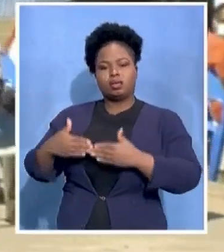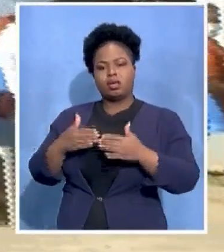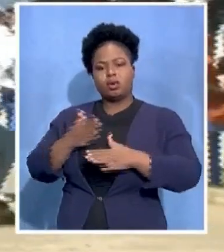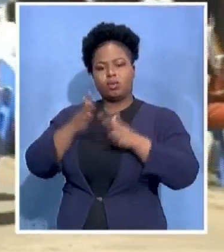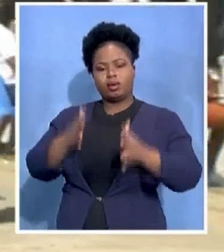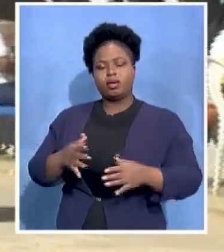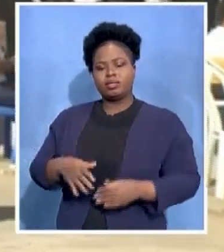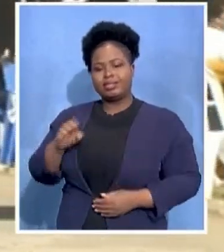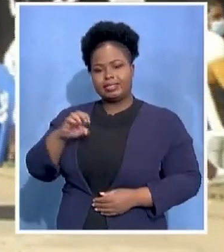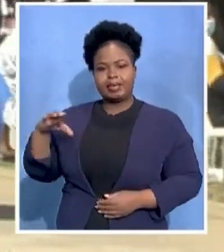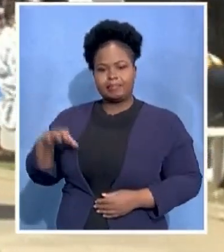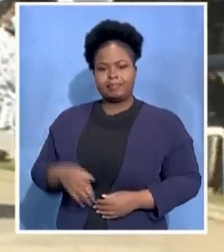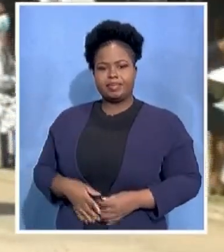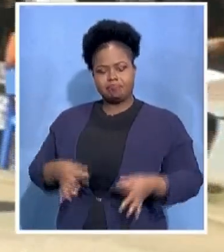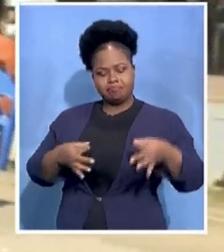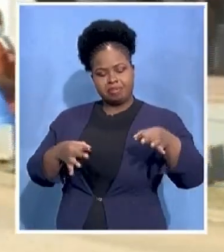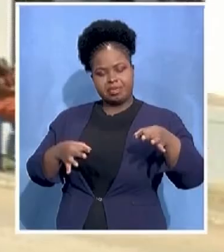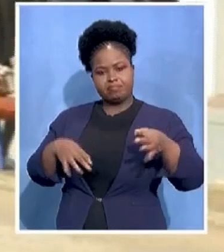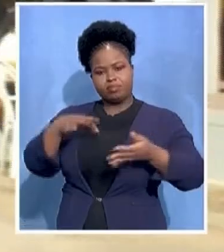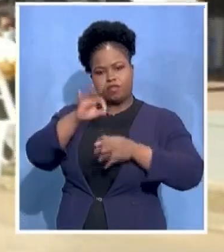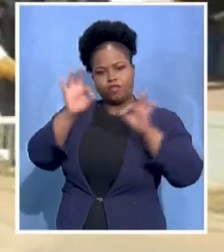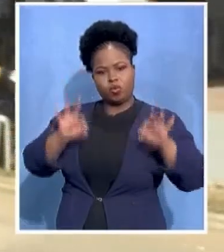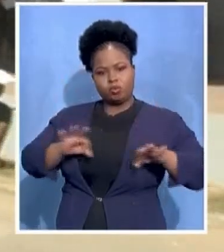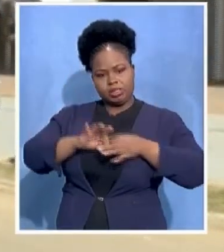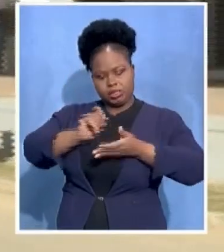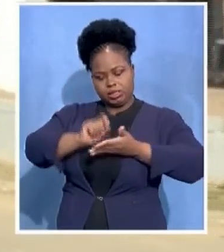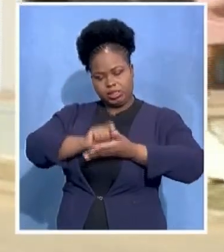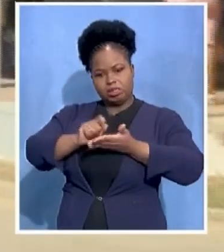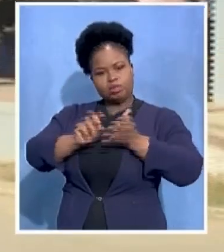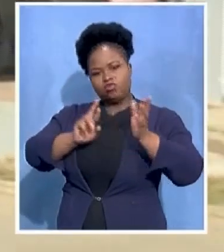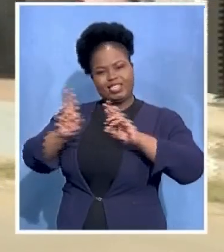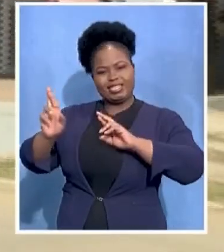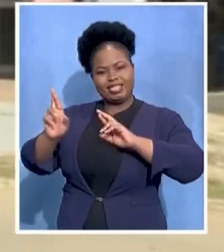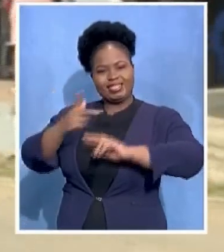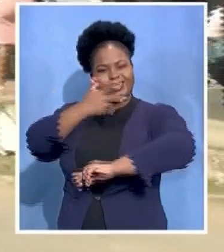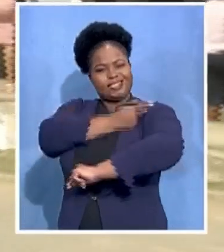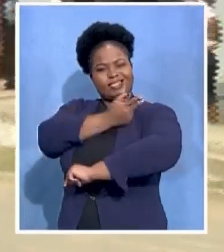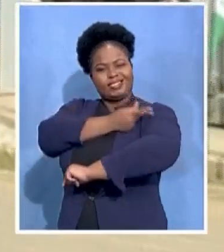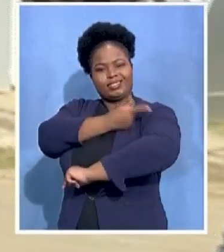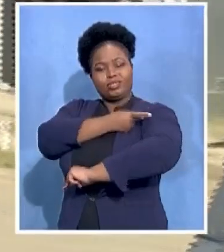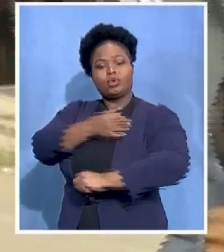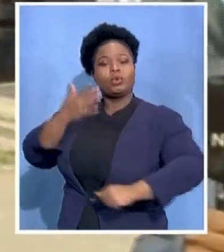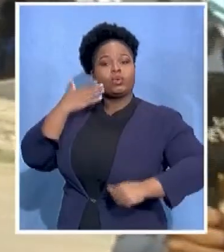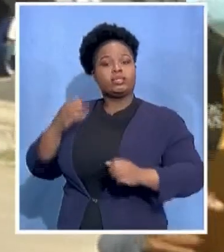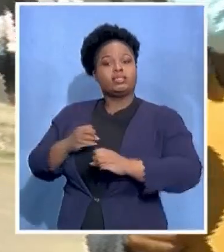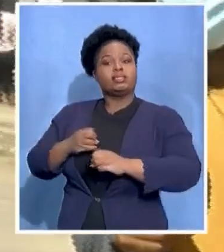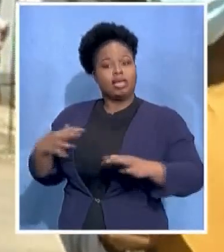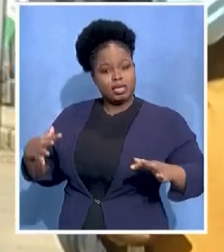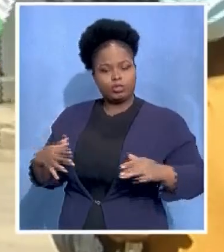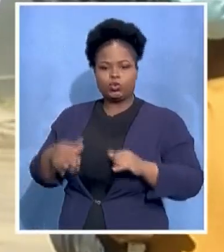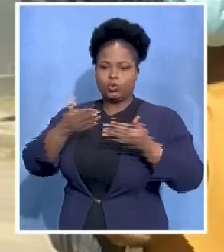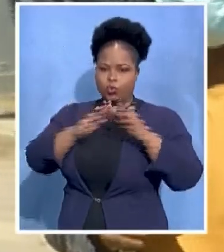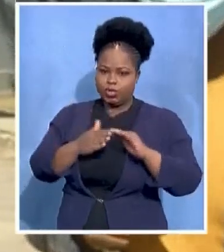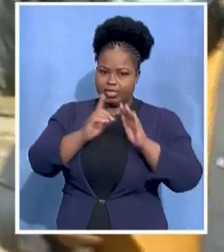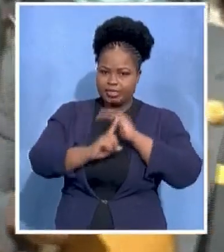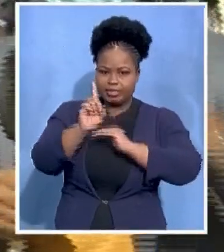their forms. They are ready to take those jabs, so that when this roll out, especially when it goes out to the people in the rural areas, and also when it goes out